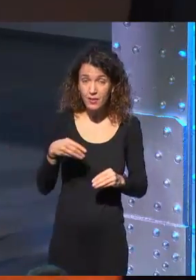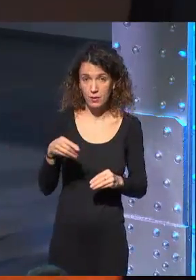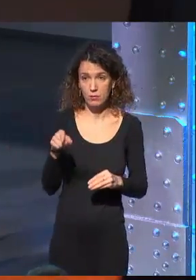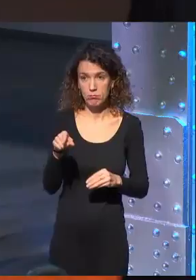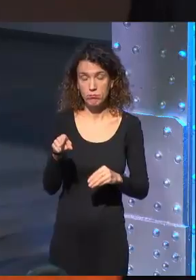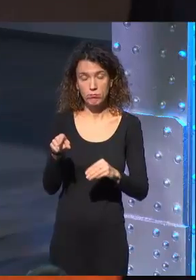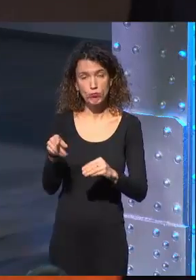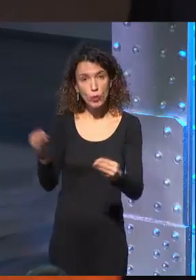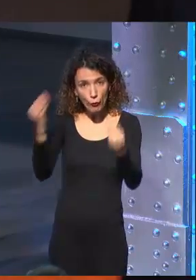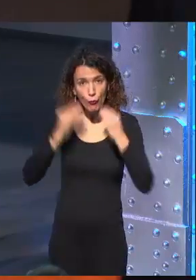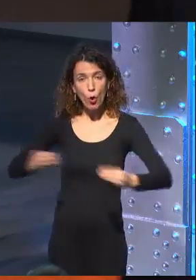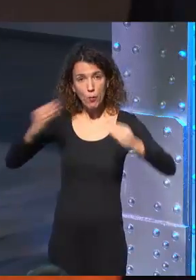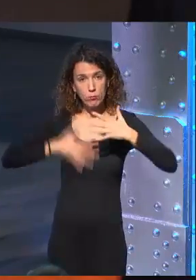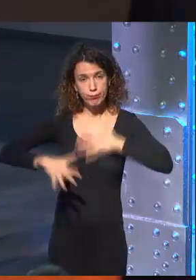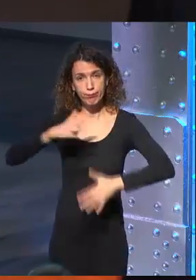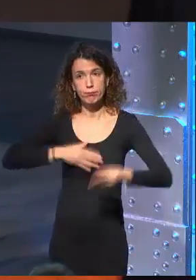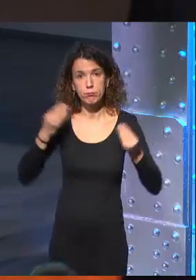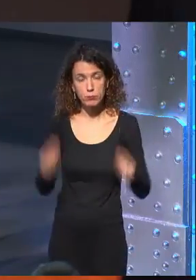barriers or filters.